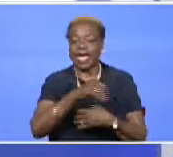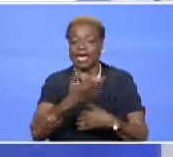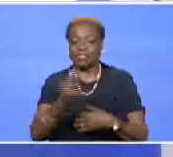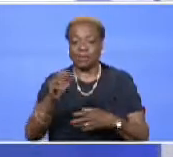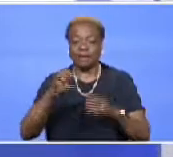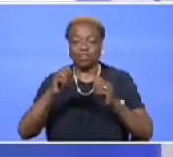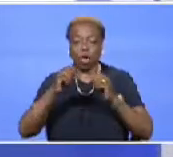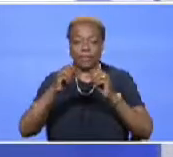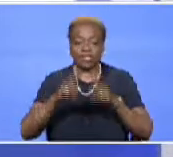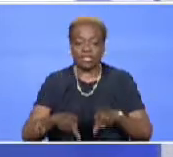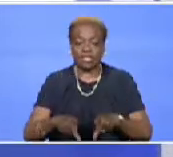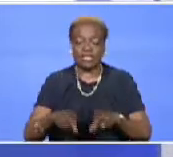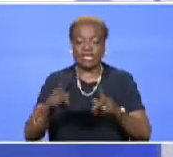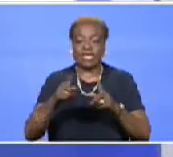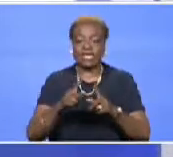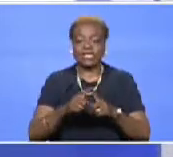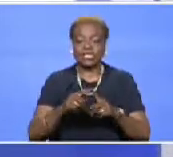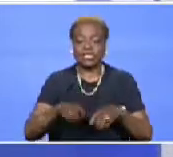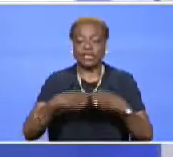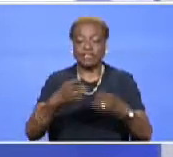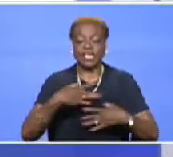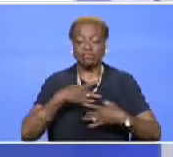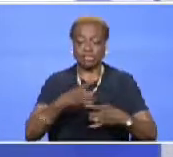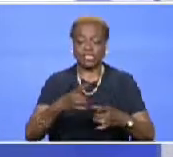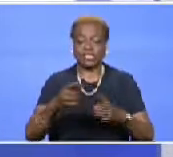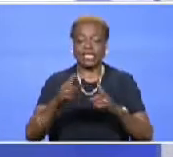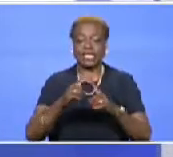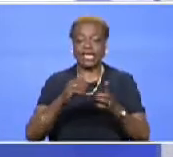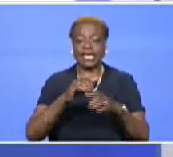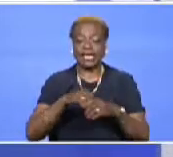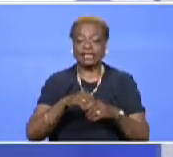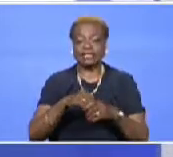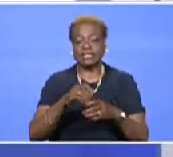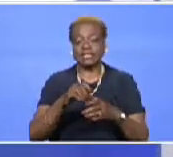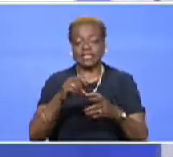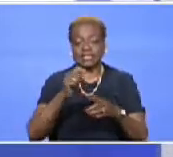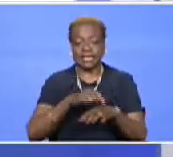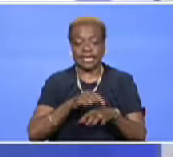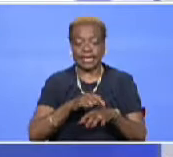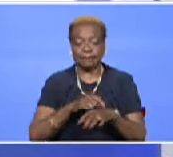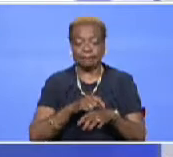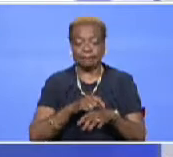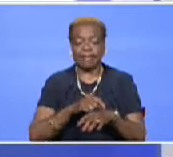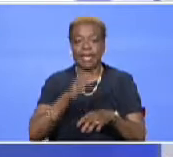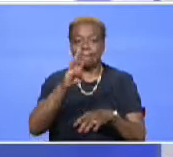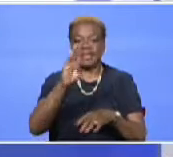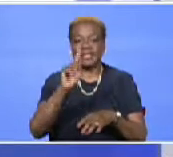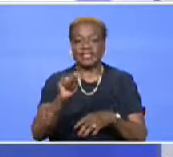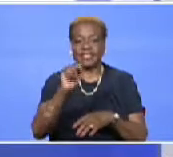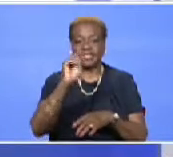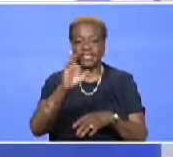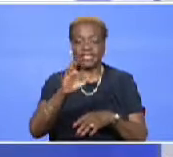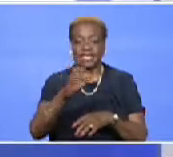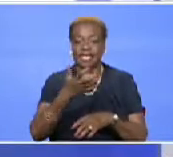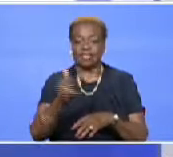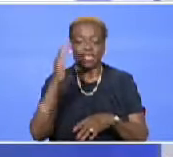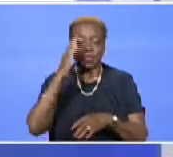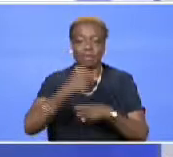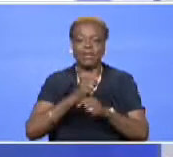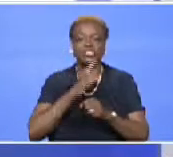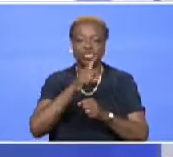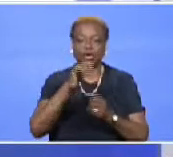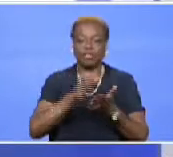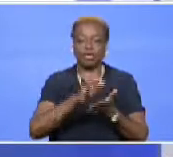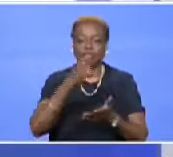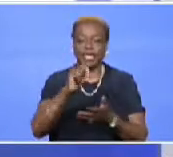interest during a specified period of time. In a statement issued this afternoon, BTC says it will ensure that the right teams